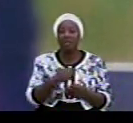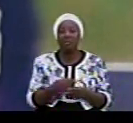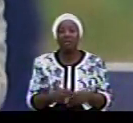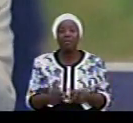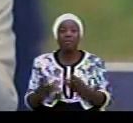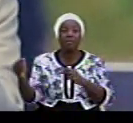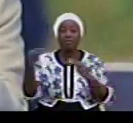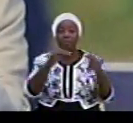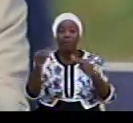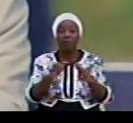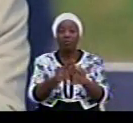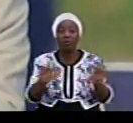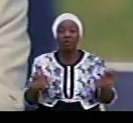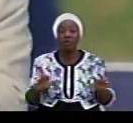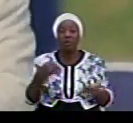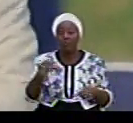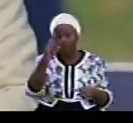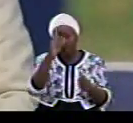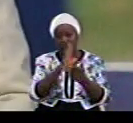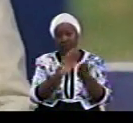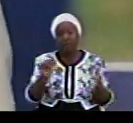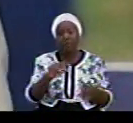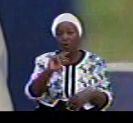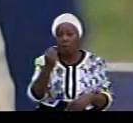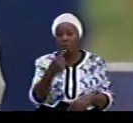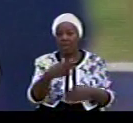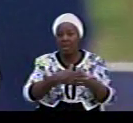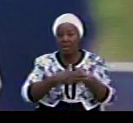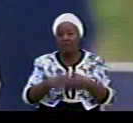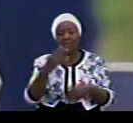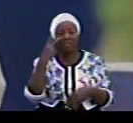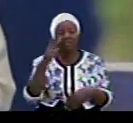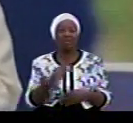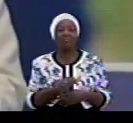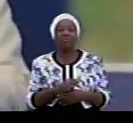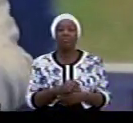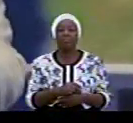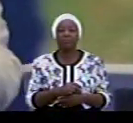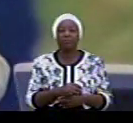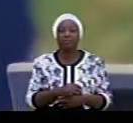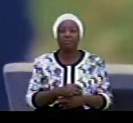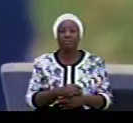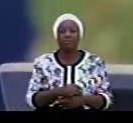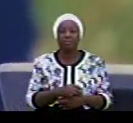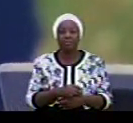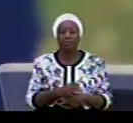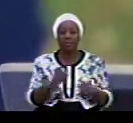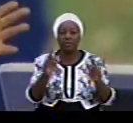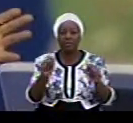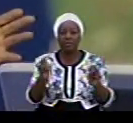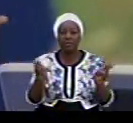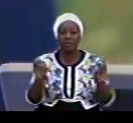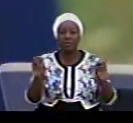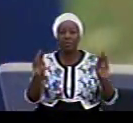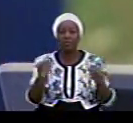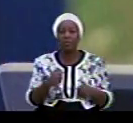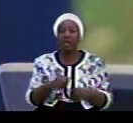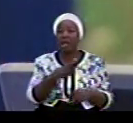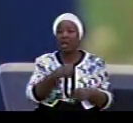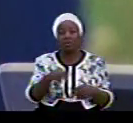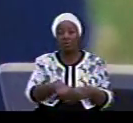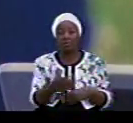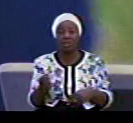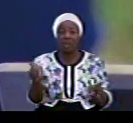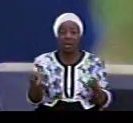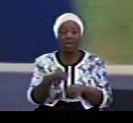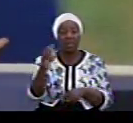of believing only after seeing. Thomas and others like him